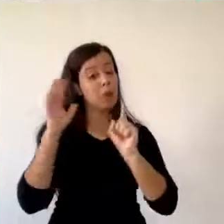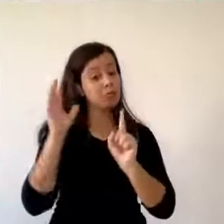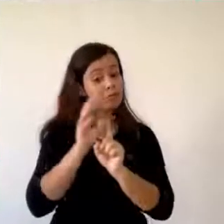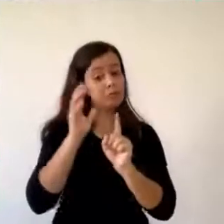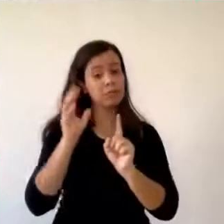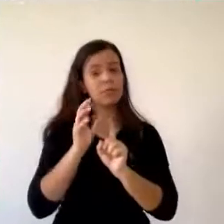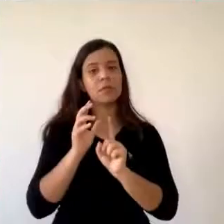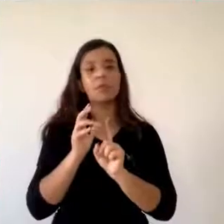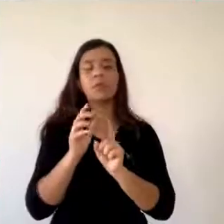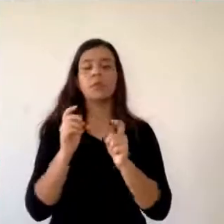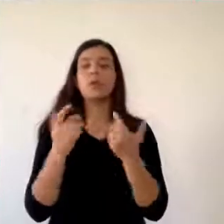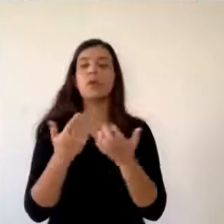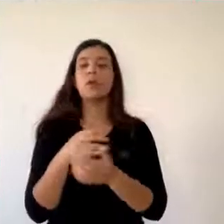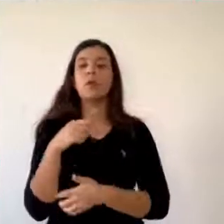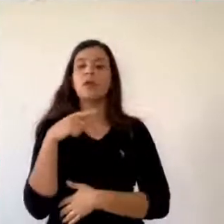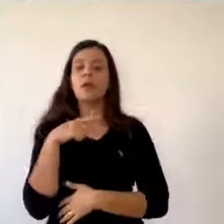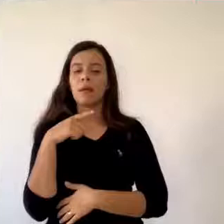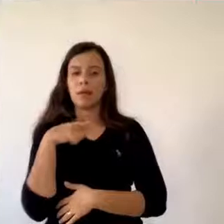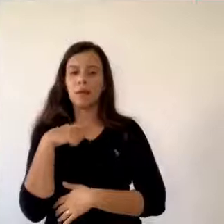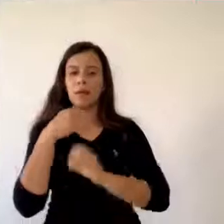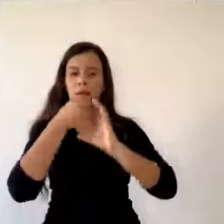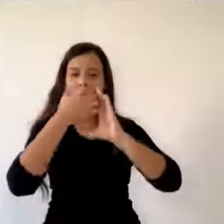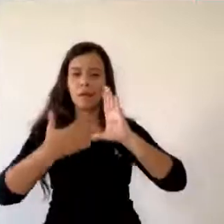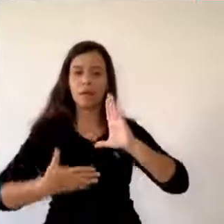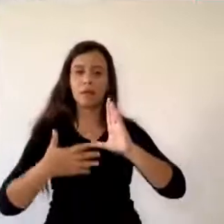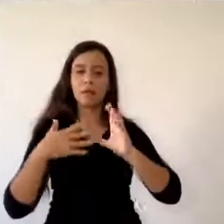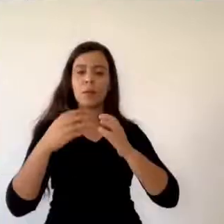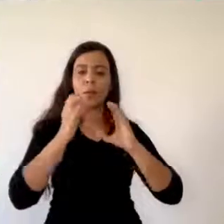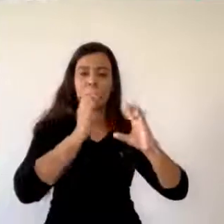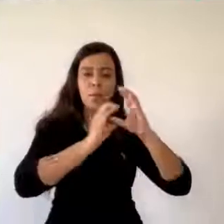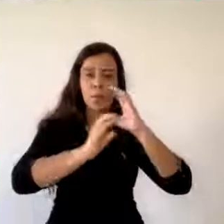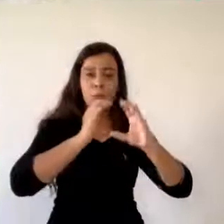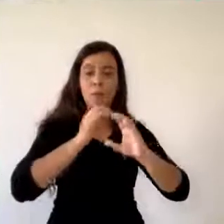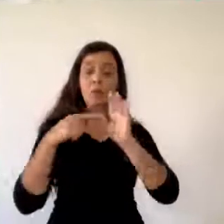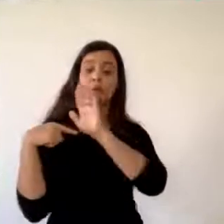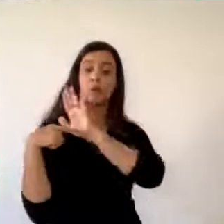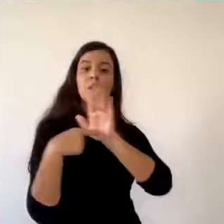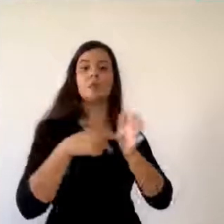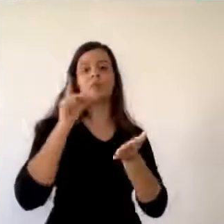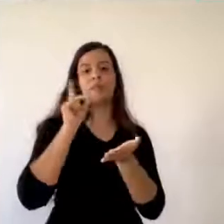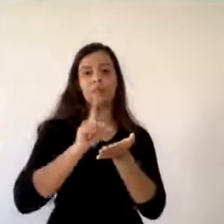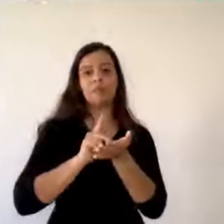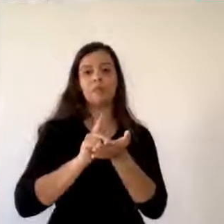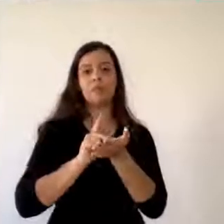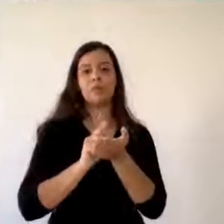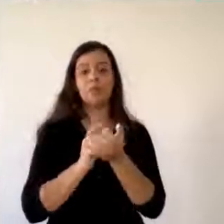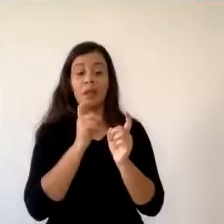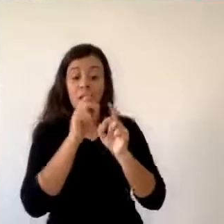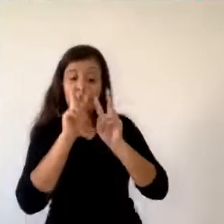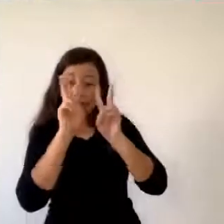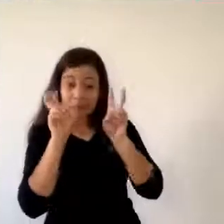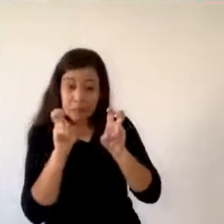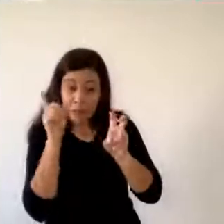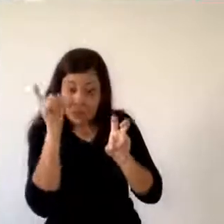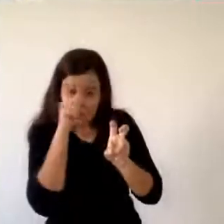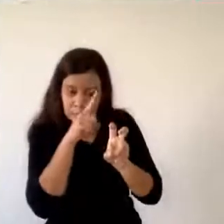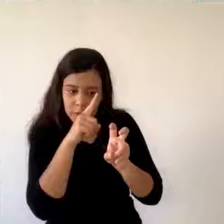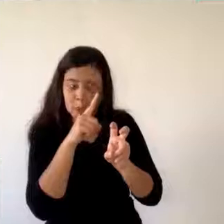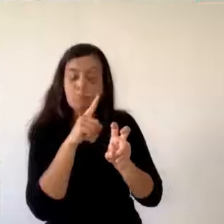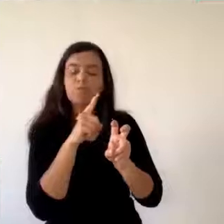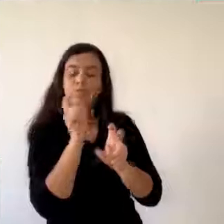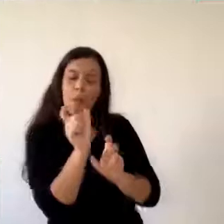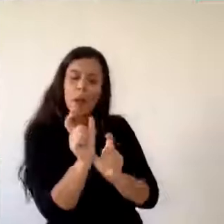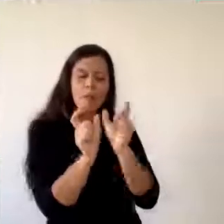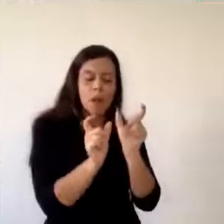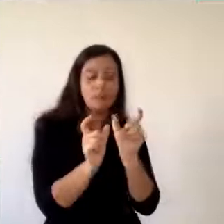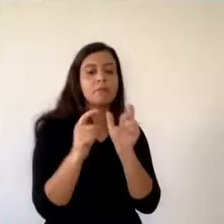behavior. So there's an issue in terms of communication that is fundamental to help us. And it's